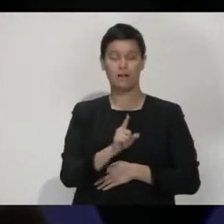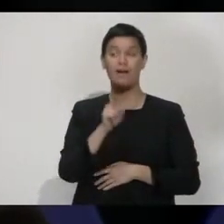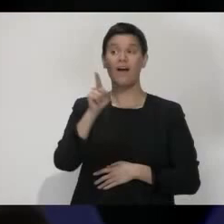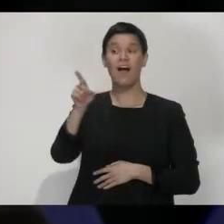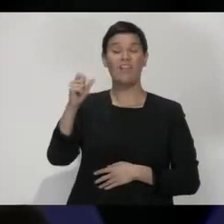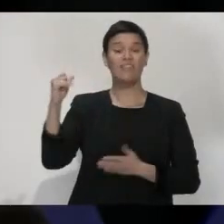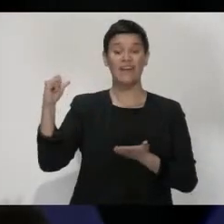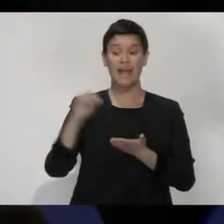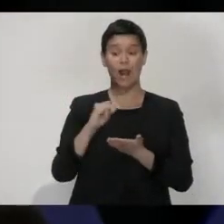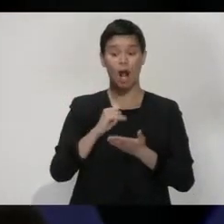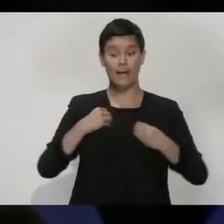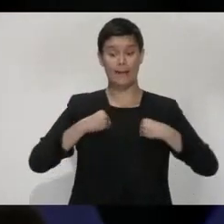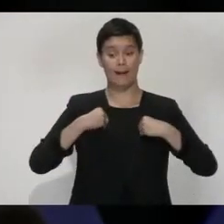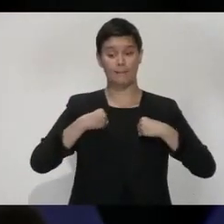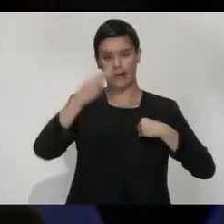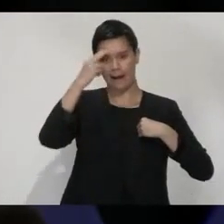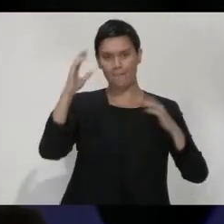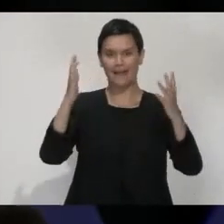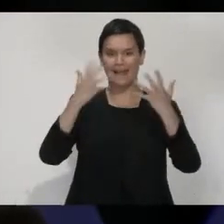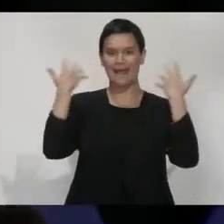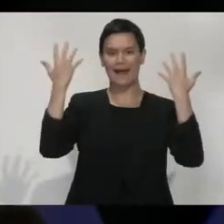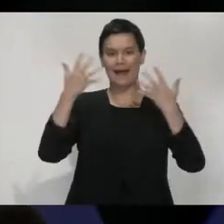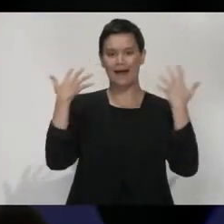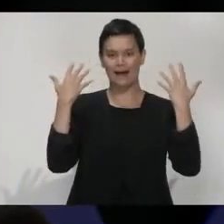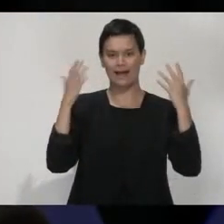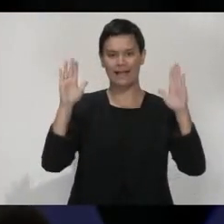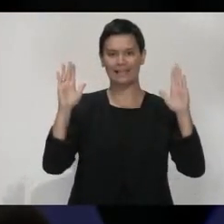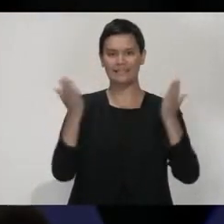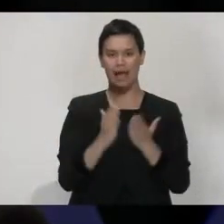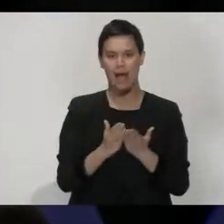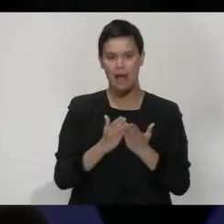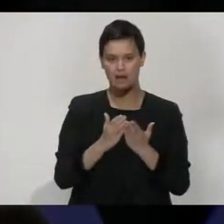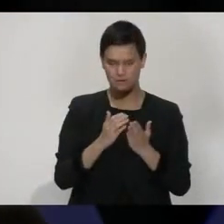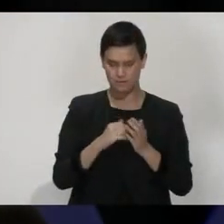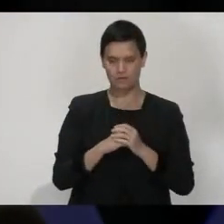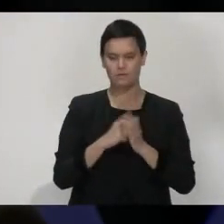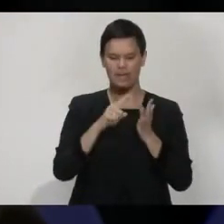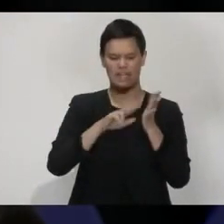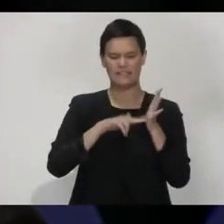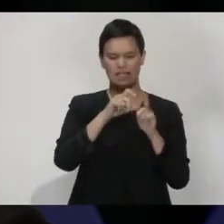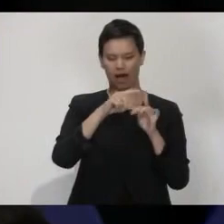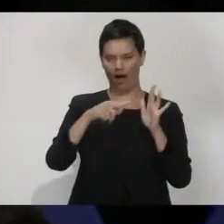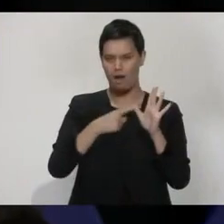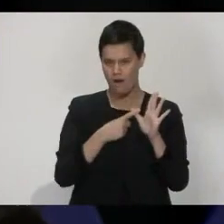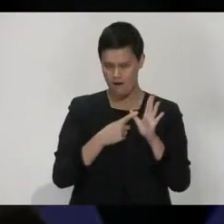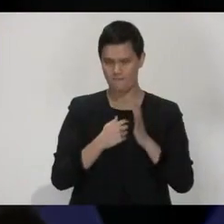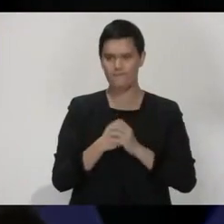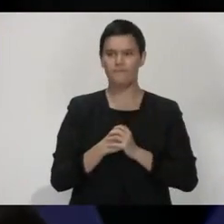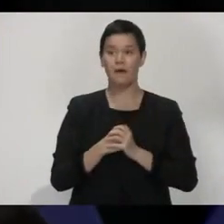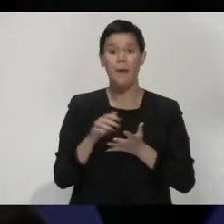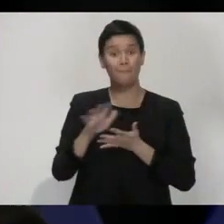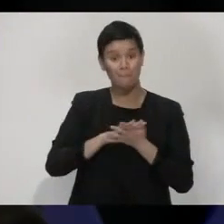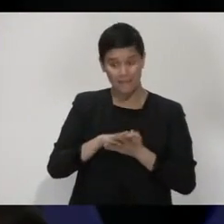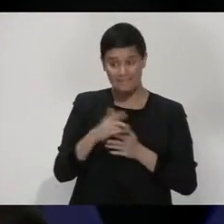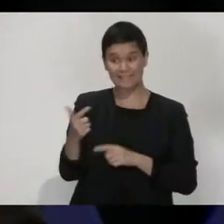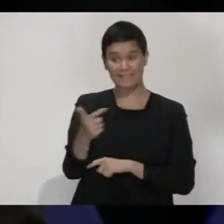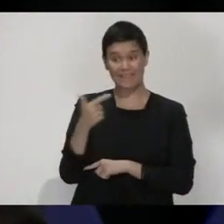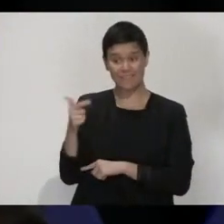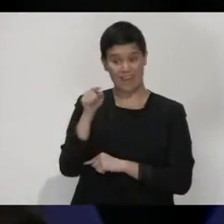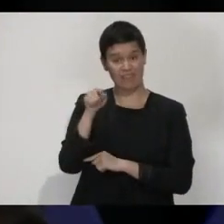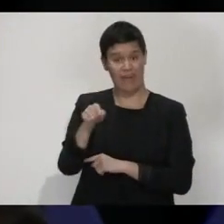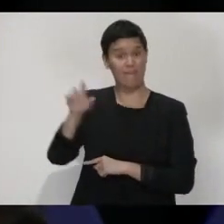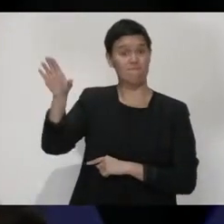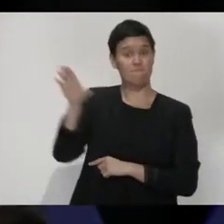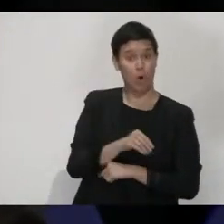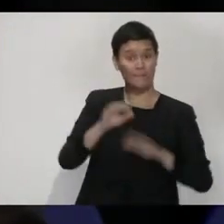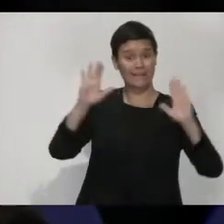does not mean that the people who came on that flight are necessarily from India. They're all people who are entitled to be in New Zealand.